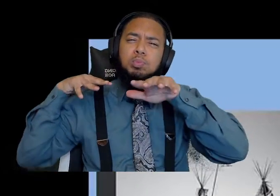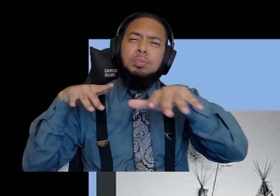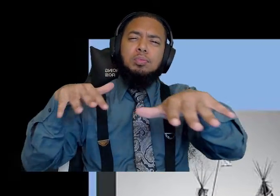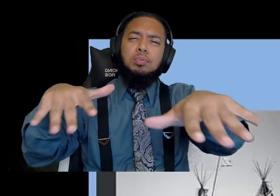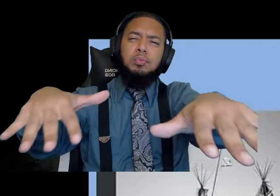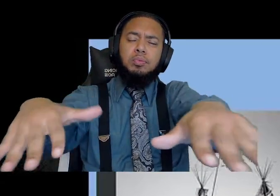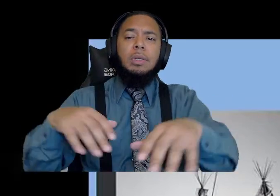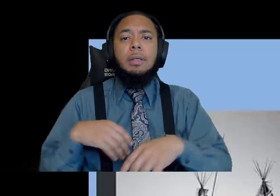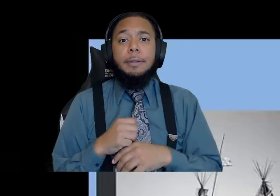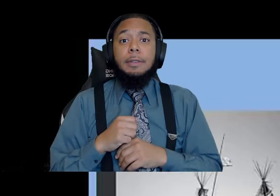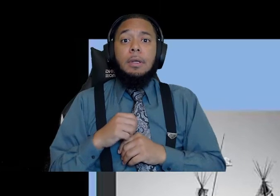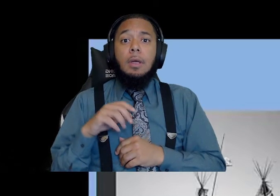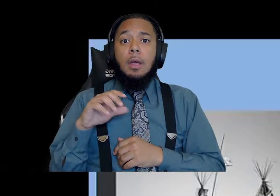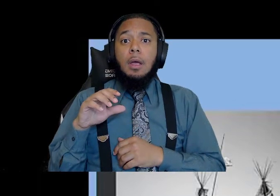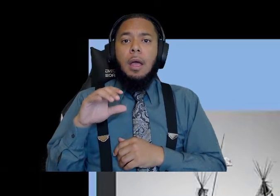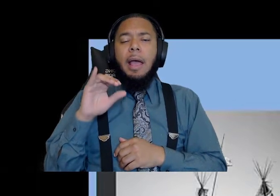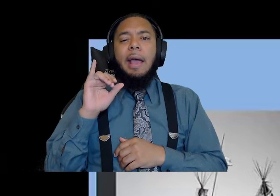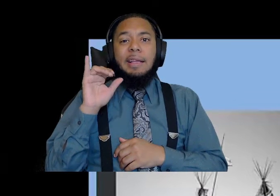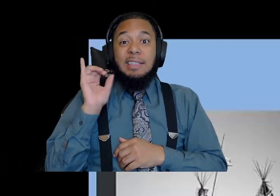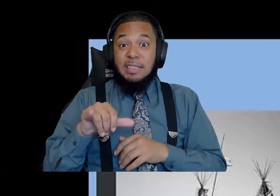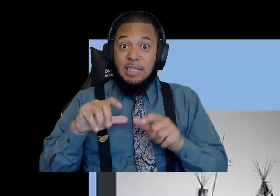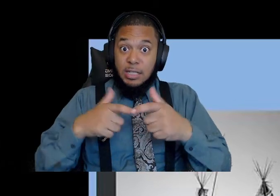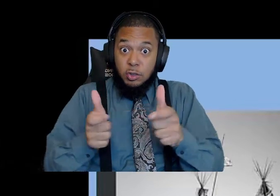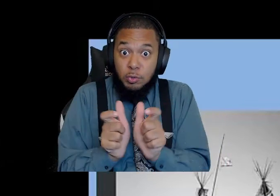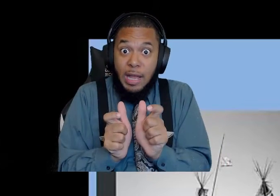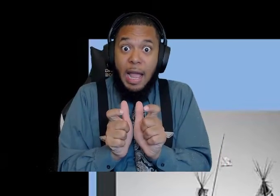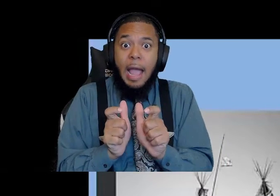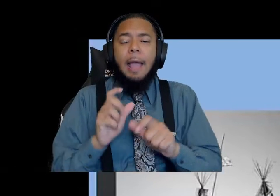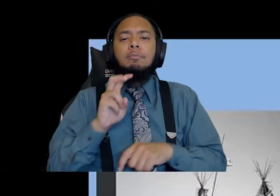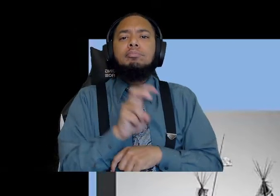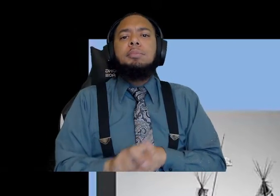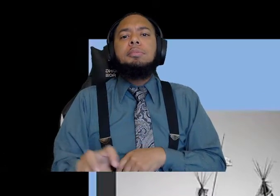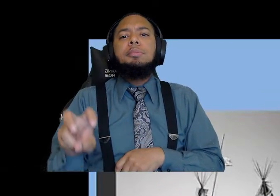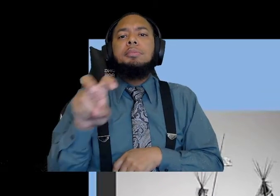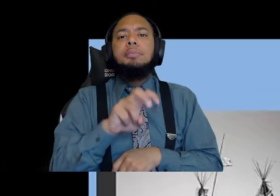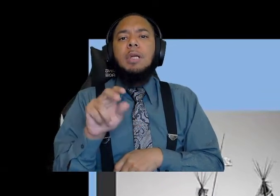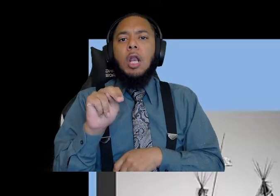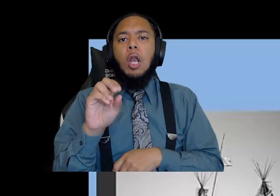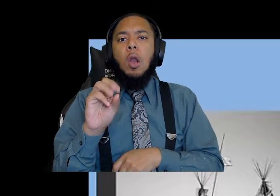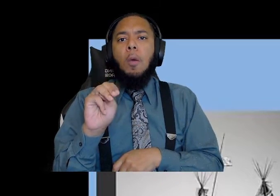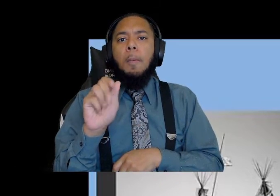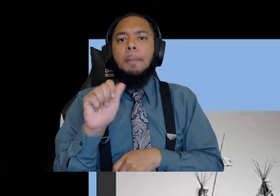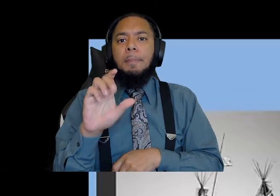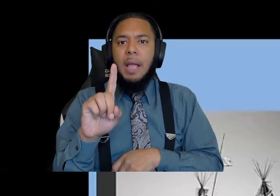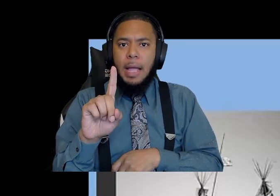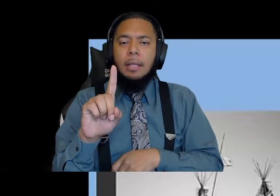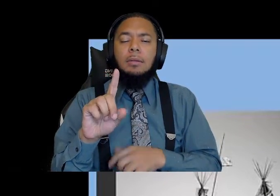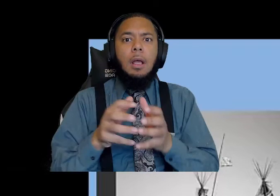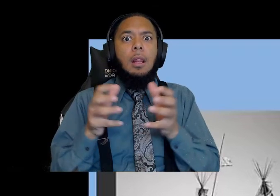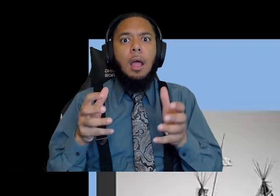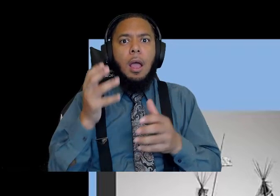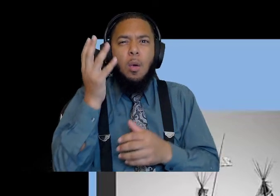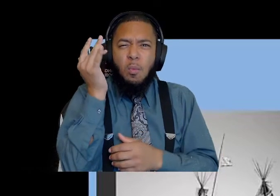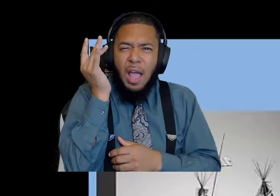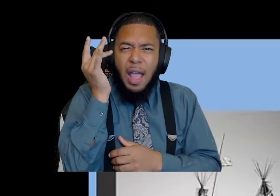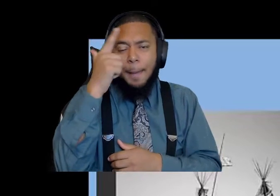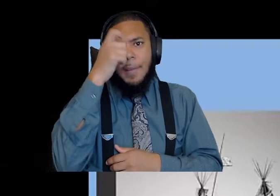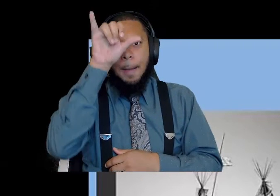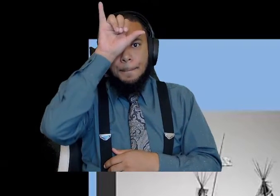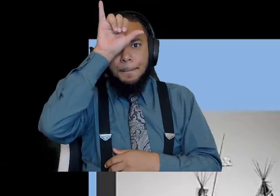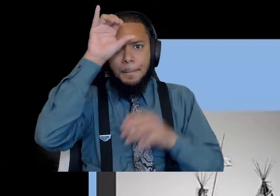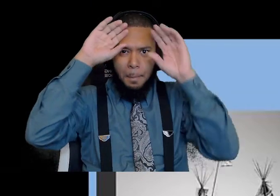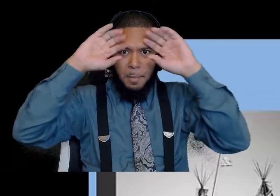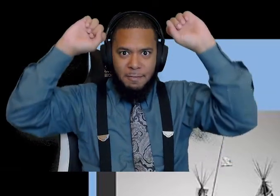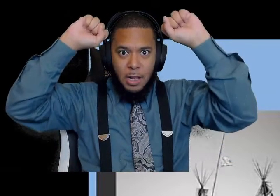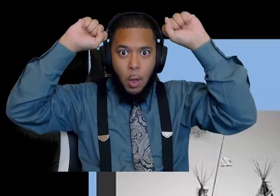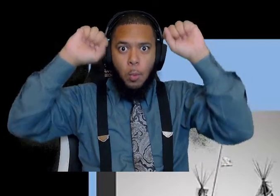The Lakota were a nomadic tribe, meaning that they moved around a lot. They moved around because they hunted the buffalo. And as the buffalo would